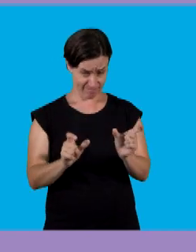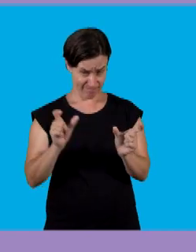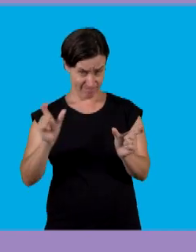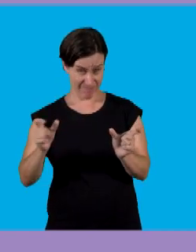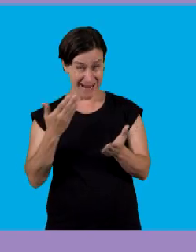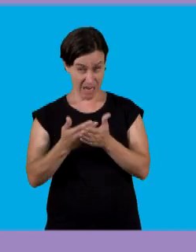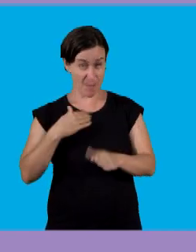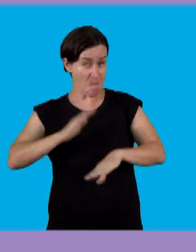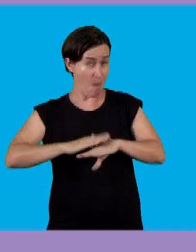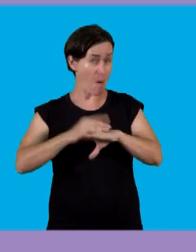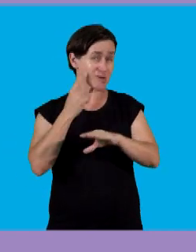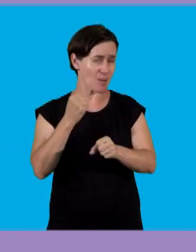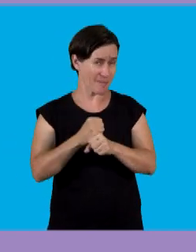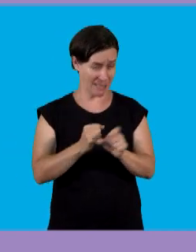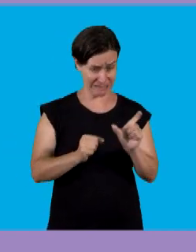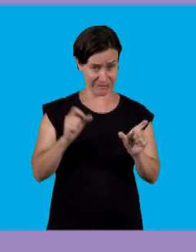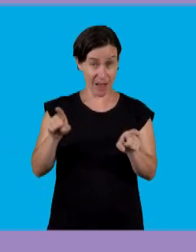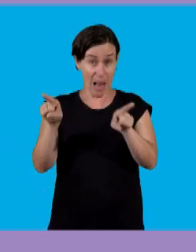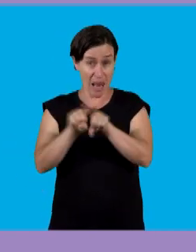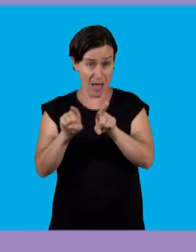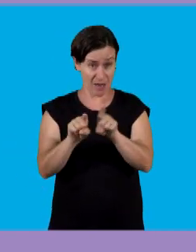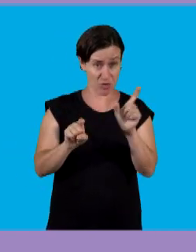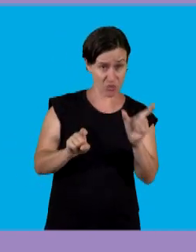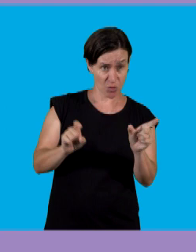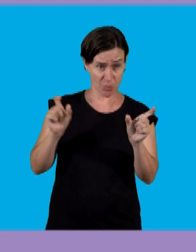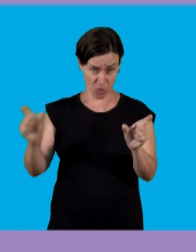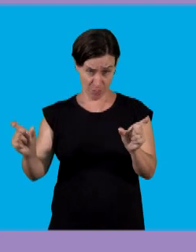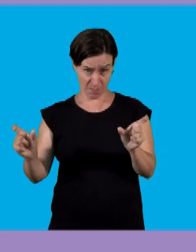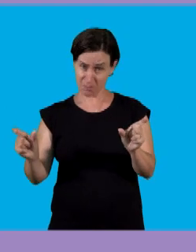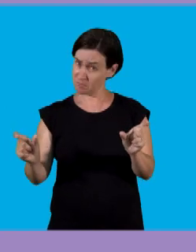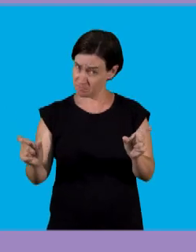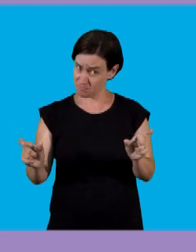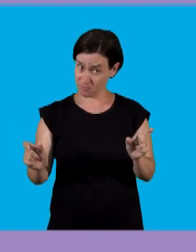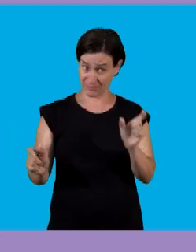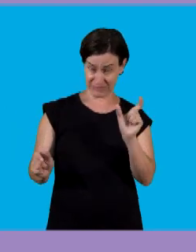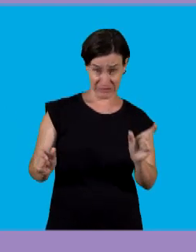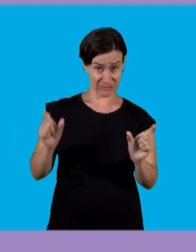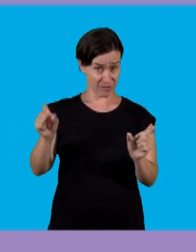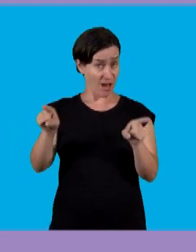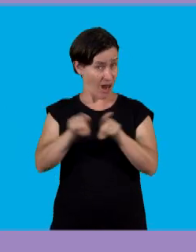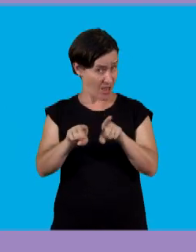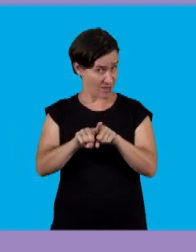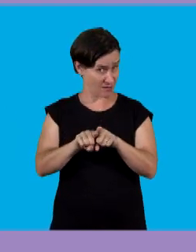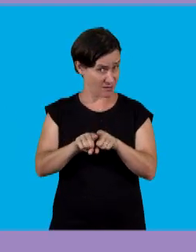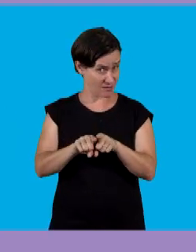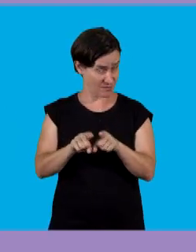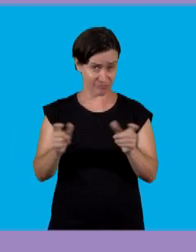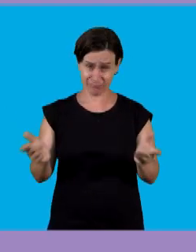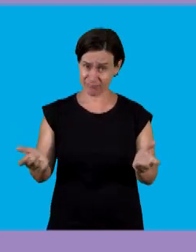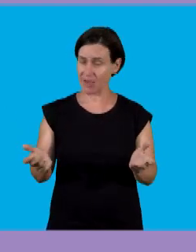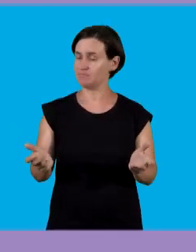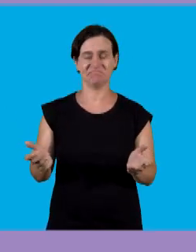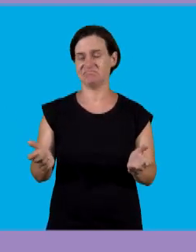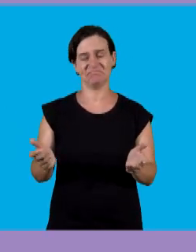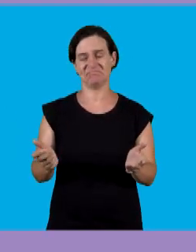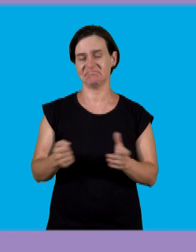are like terms, then we would need to add or subtract them. Now, are these two terms like terms?